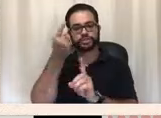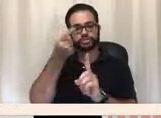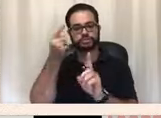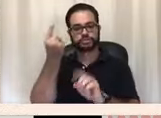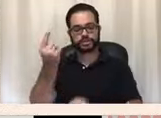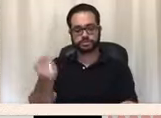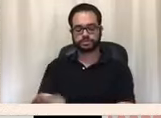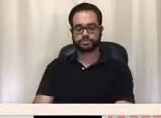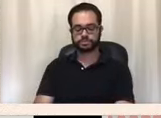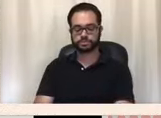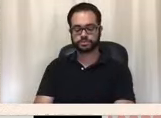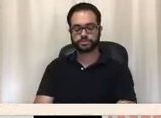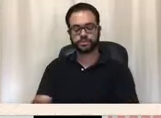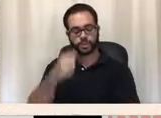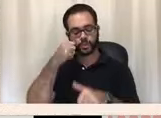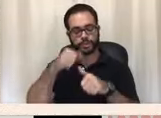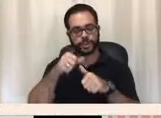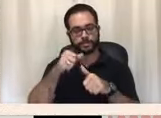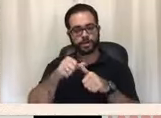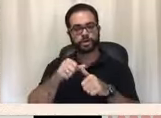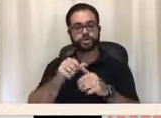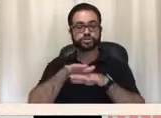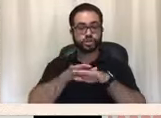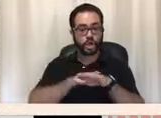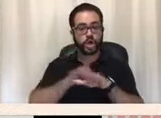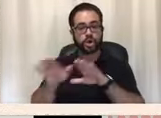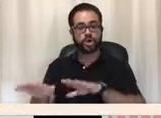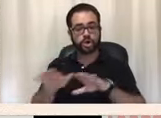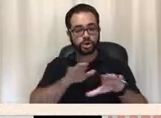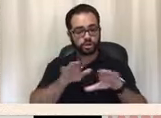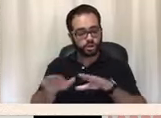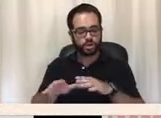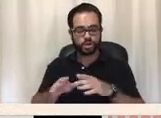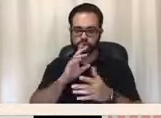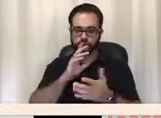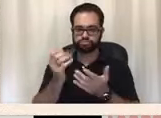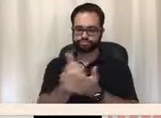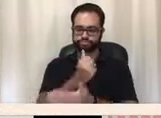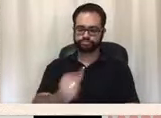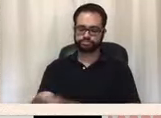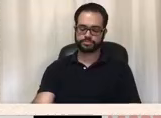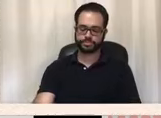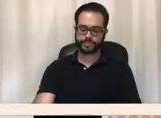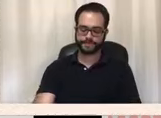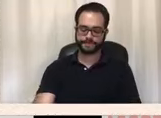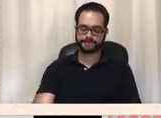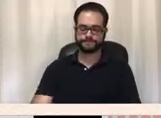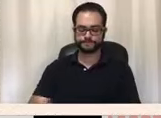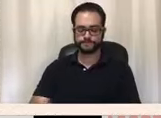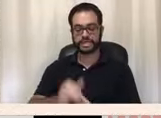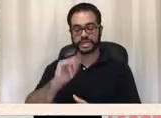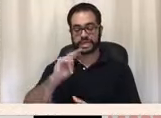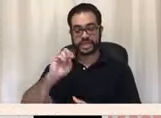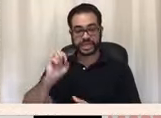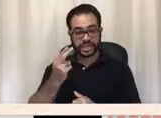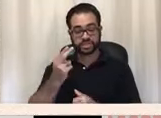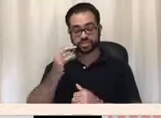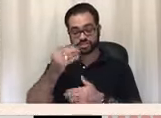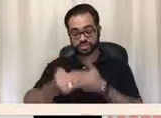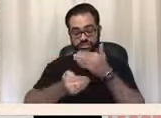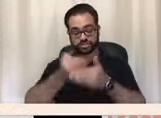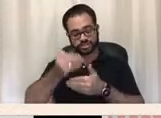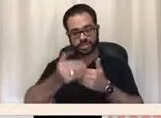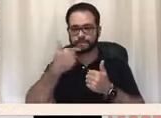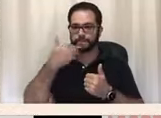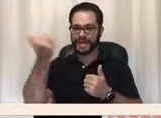steady wins the race. Inch by inch is a cinch. Yard by yard is too hard. So, not that